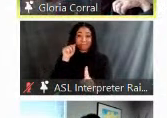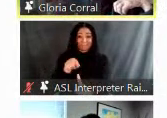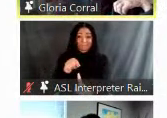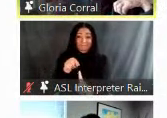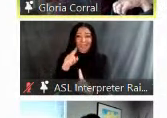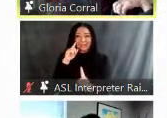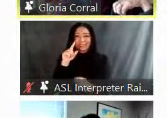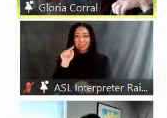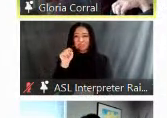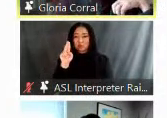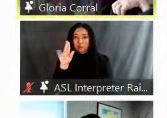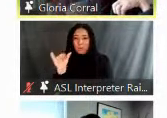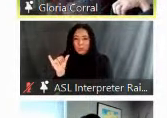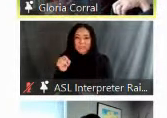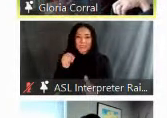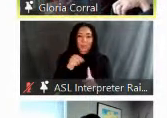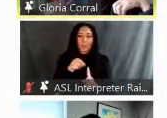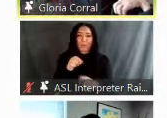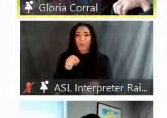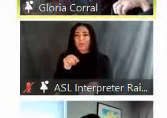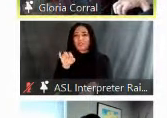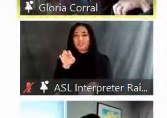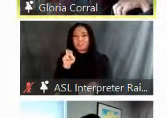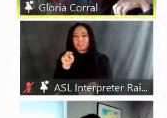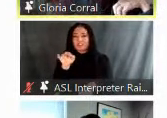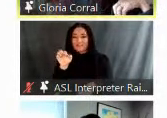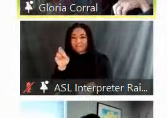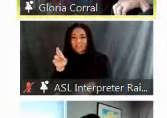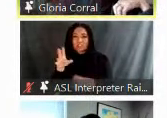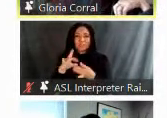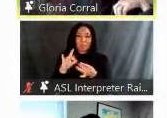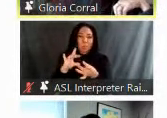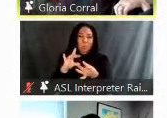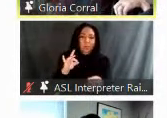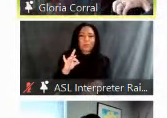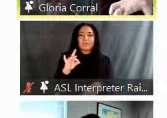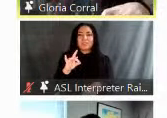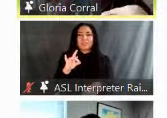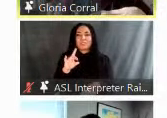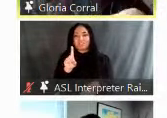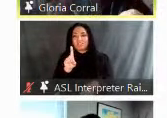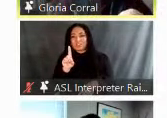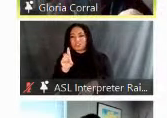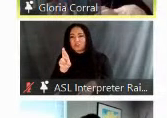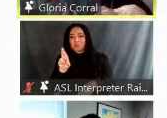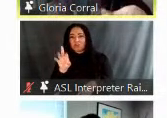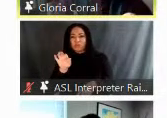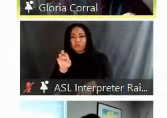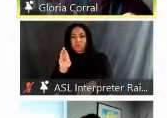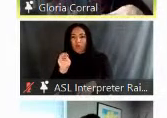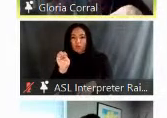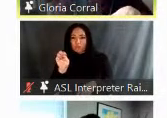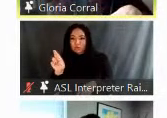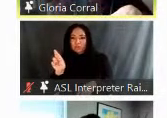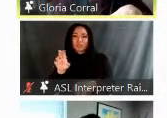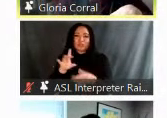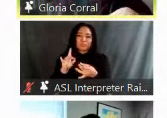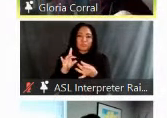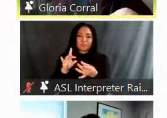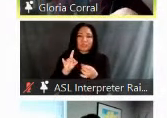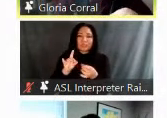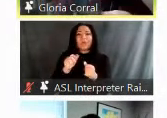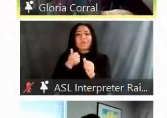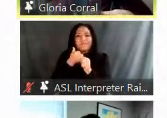point, Jennifer's point, Dr. Fromer's point will then follow, that the policies